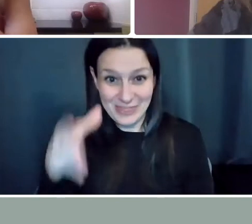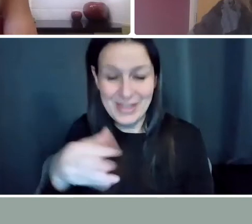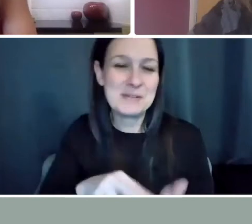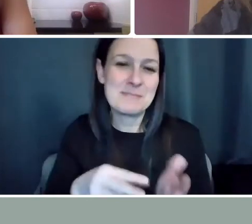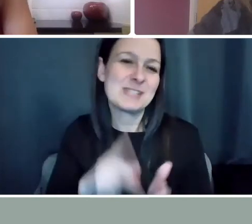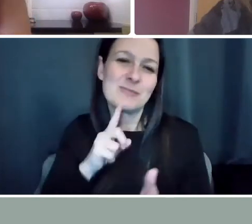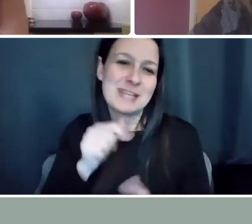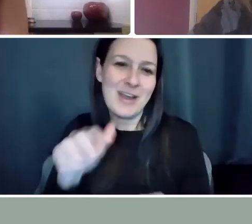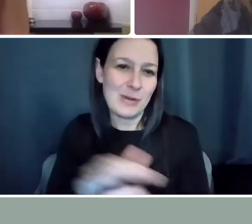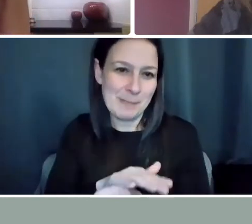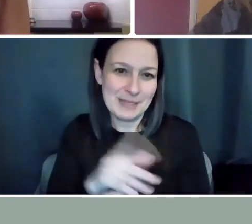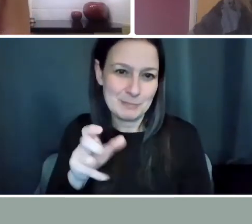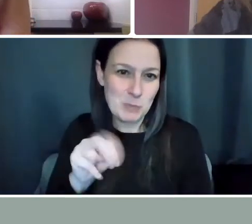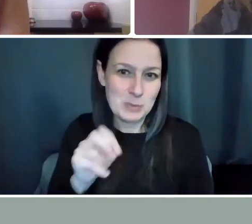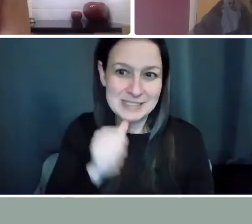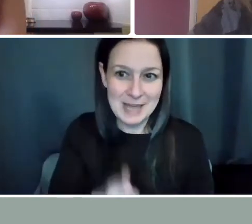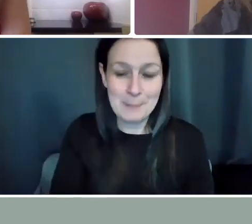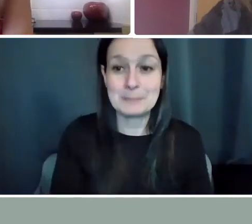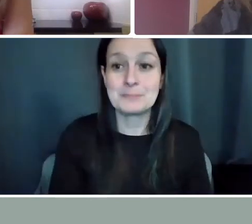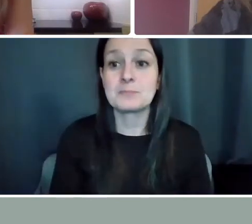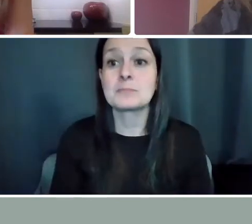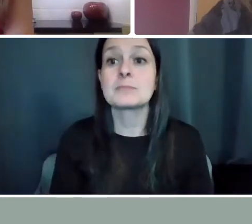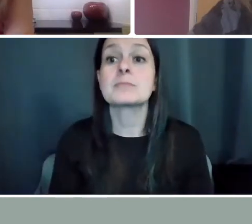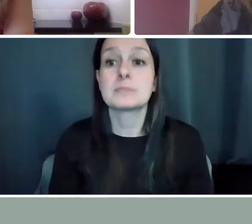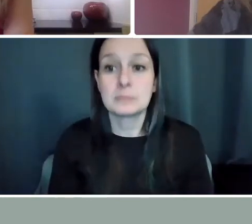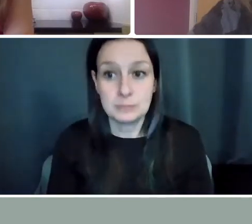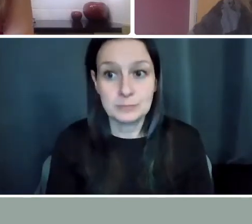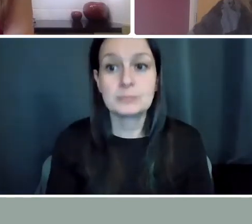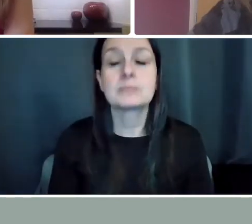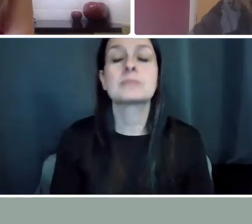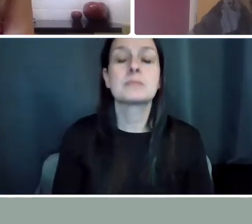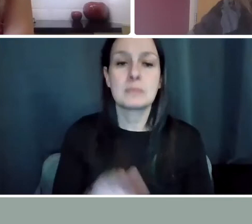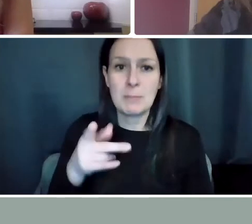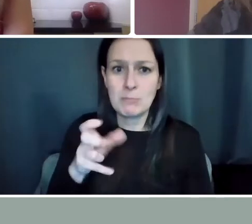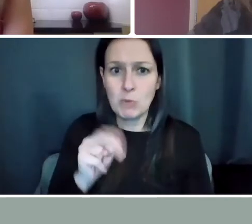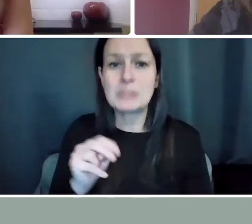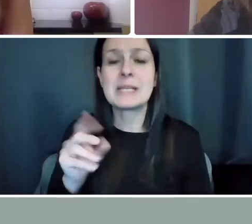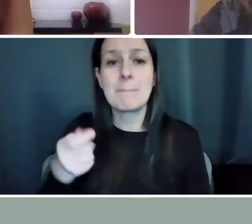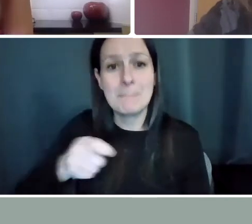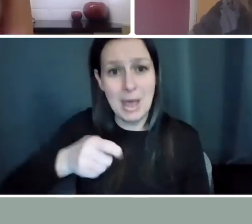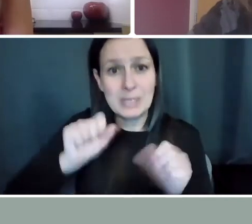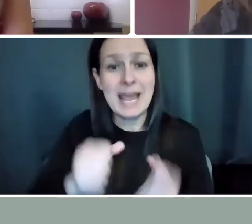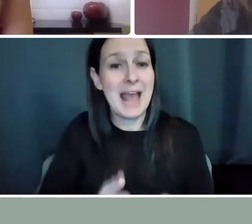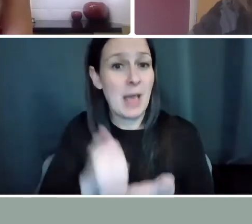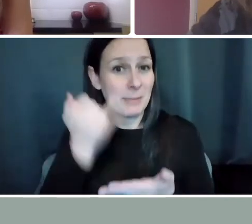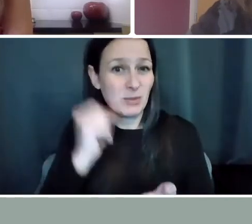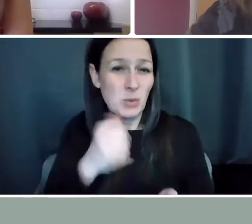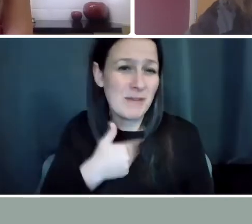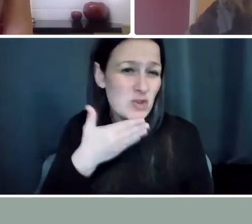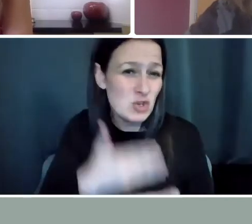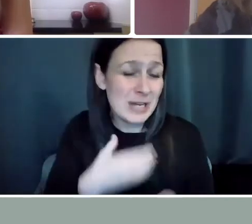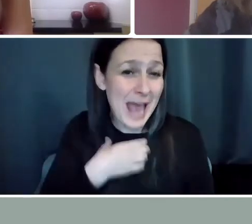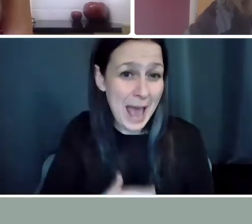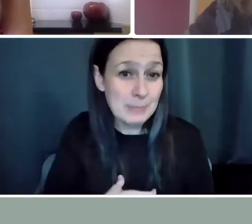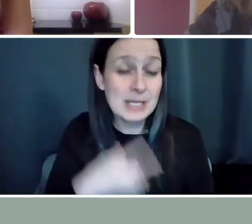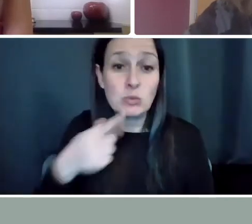it's complete or not. But protein powders can help if you don't have a good appetite, right? You can make a smoothie. You can put protein powder